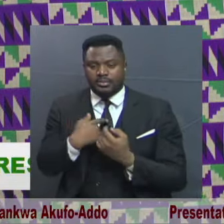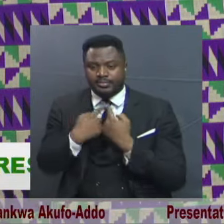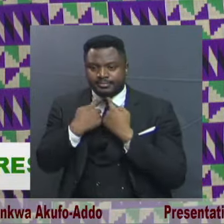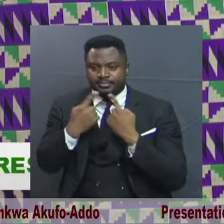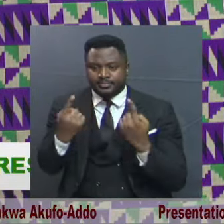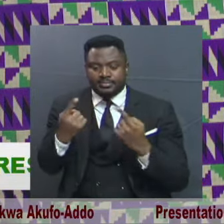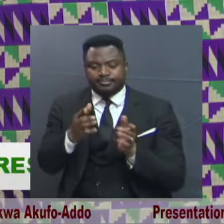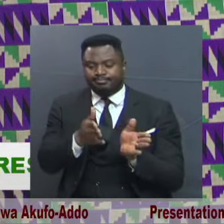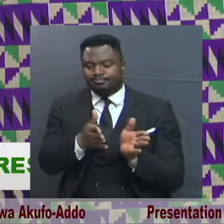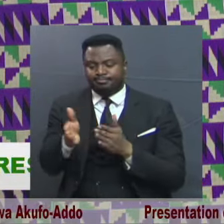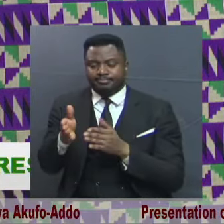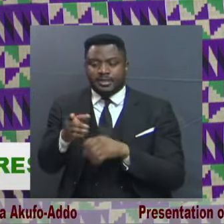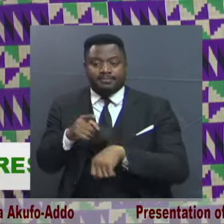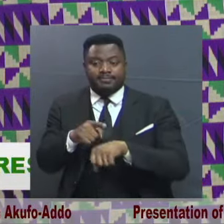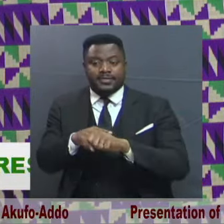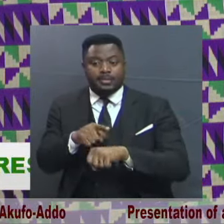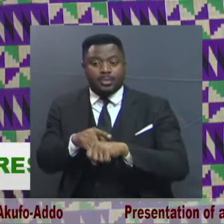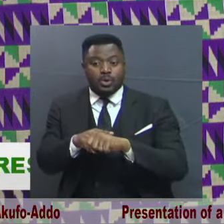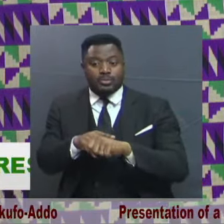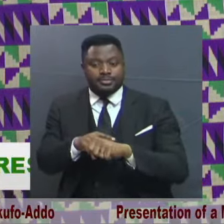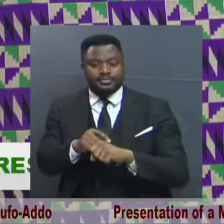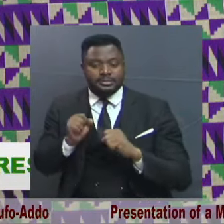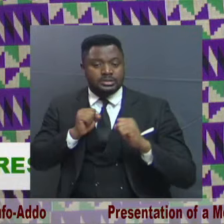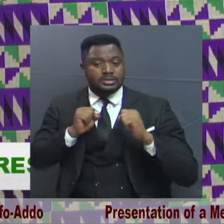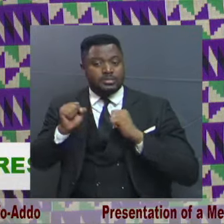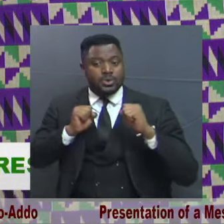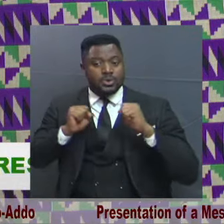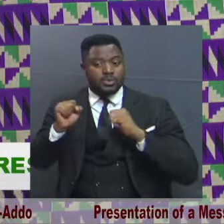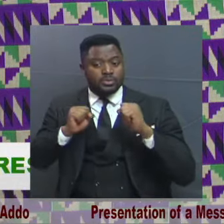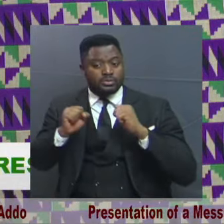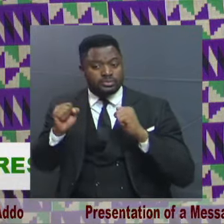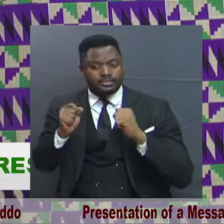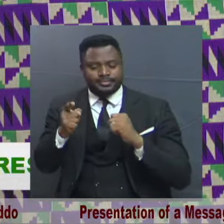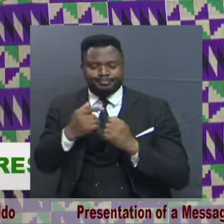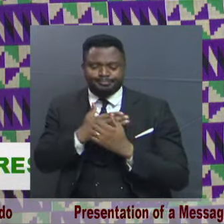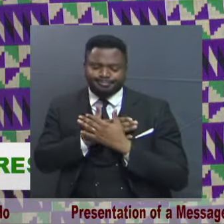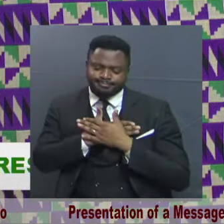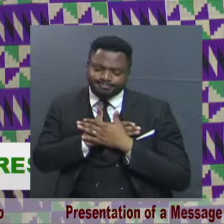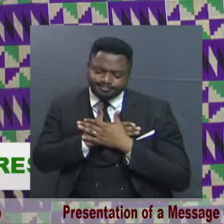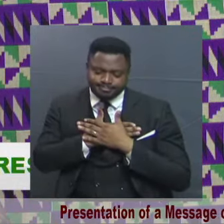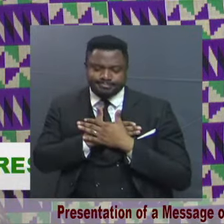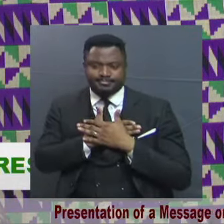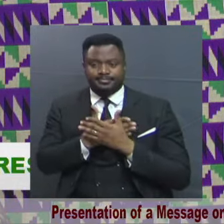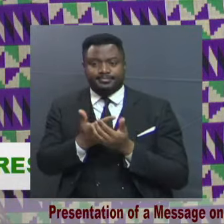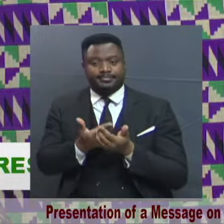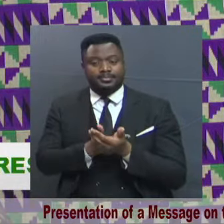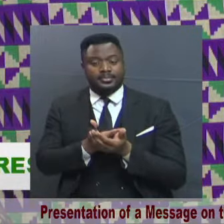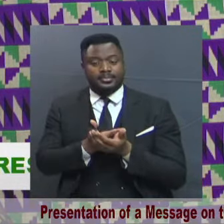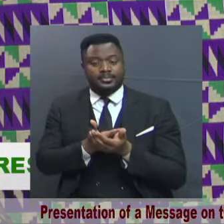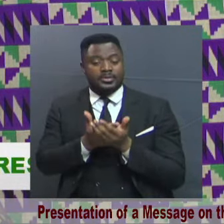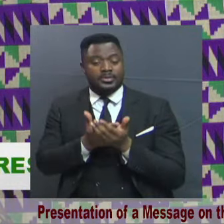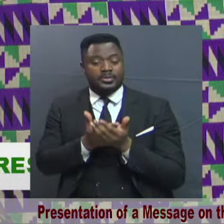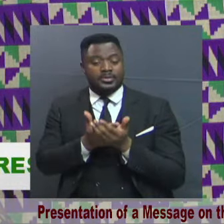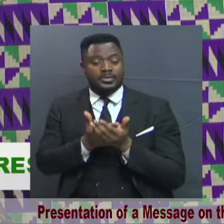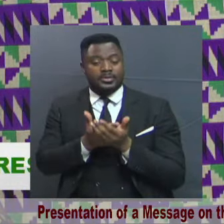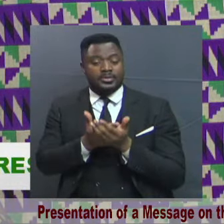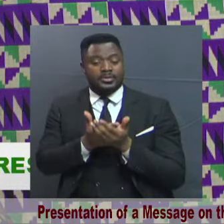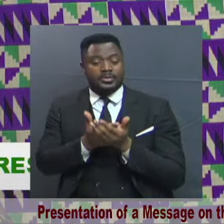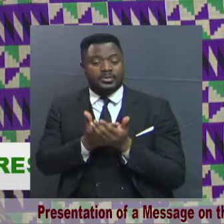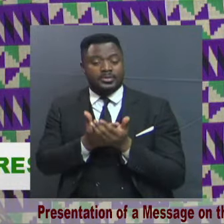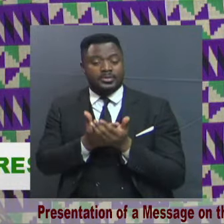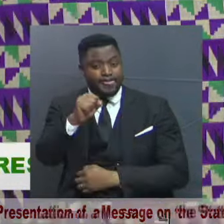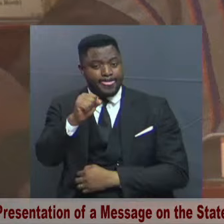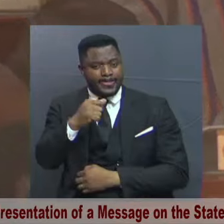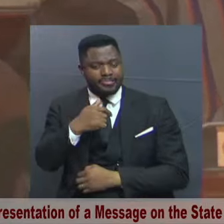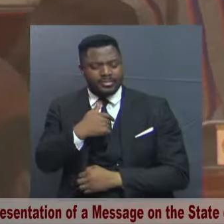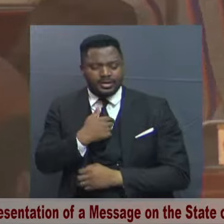to football a a sport that is dear to the hearts of all Gan I'm sure